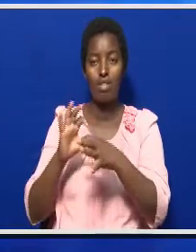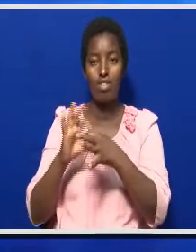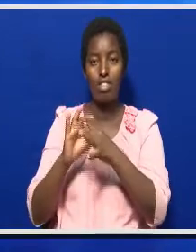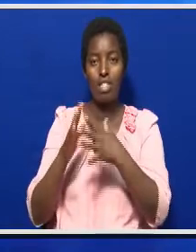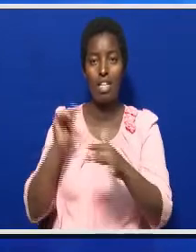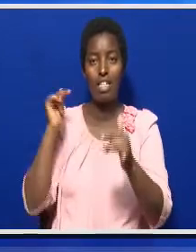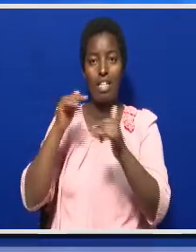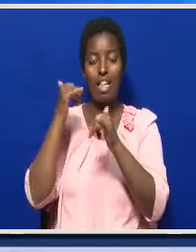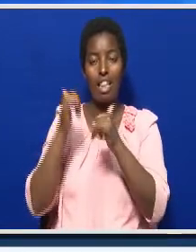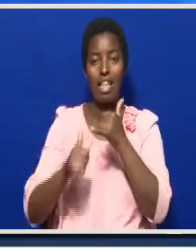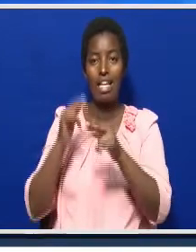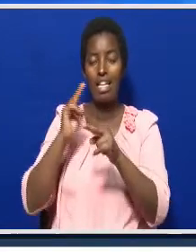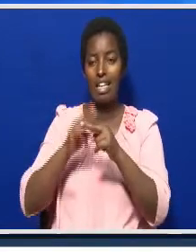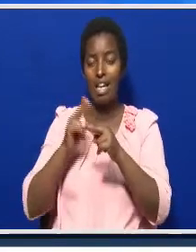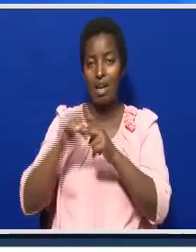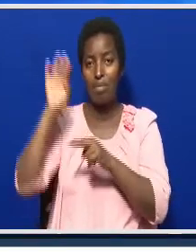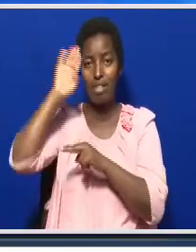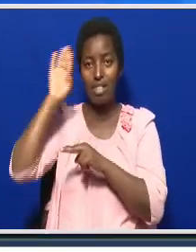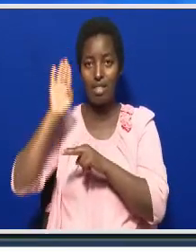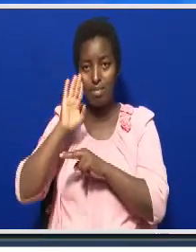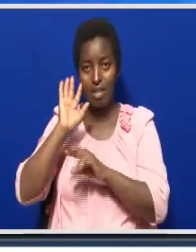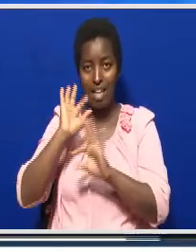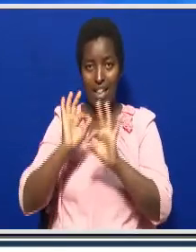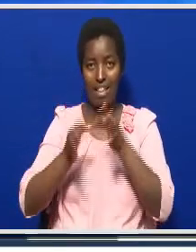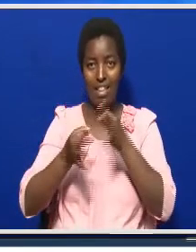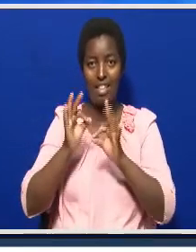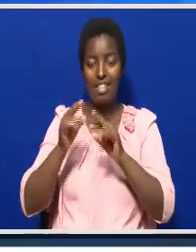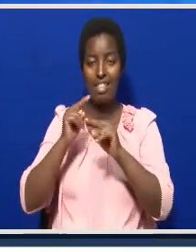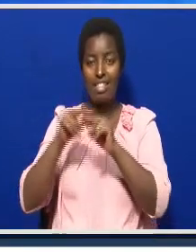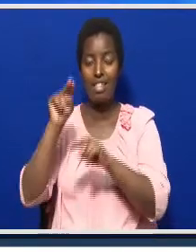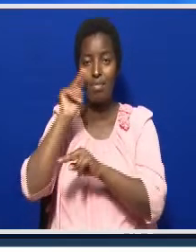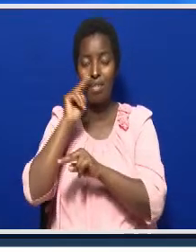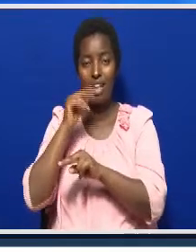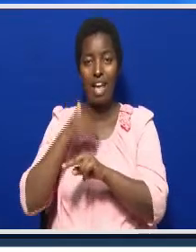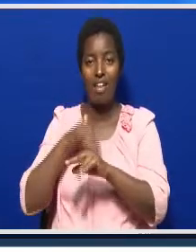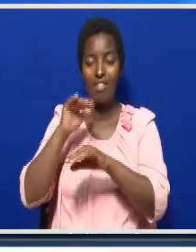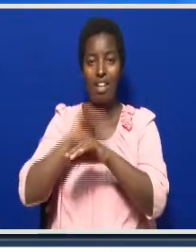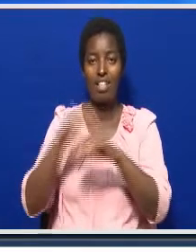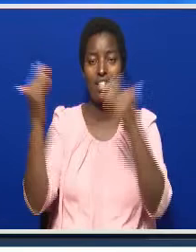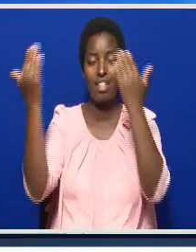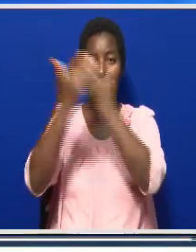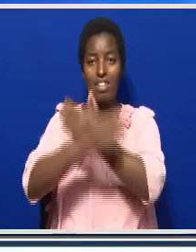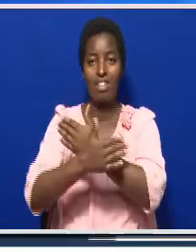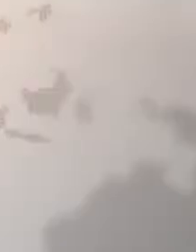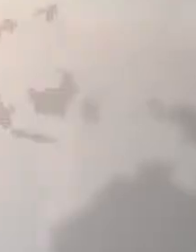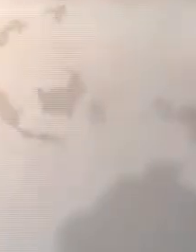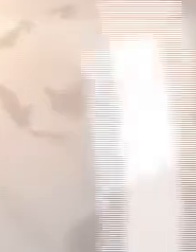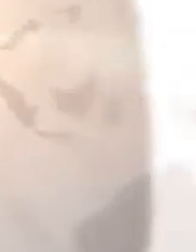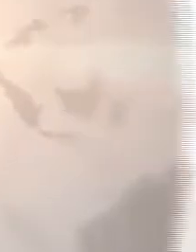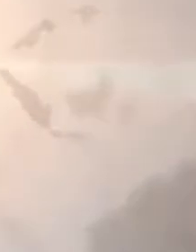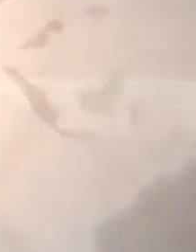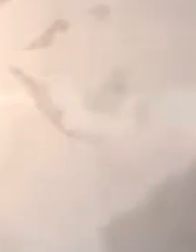the end. I'm SAKWA. And sign language interpretation has been Naomi Malfu. Good night.